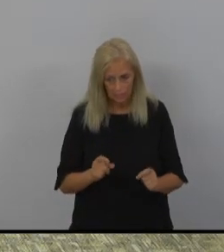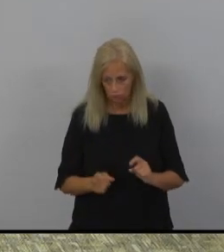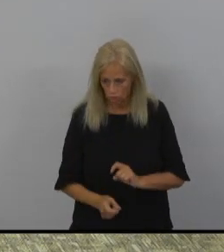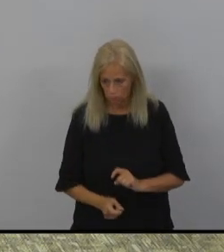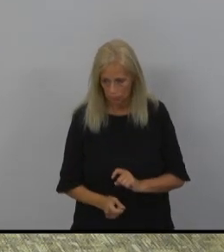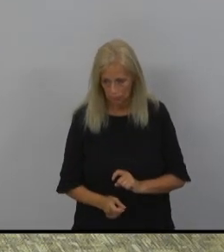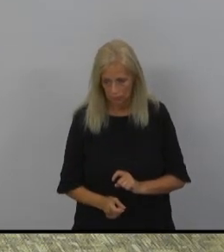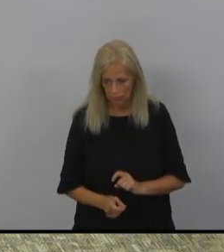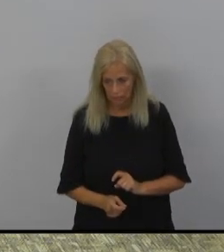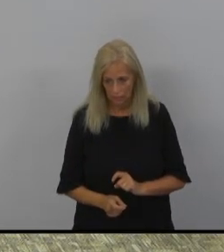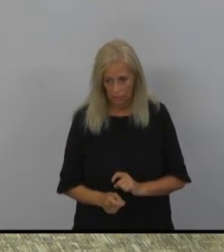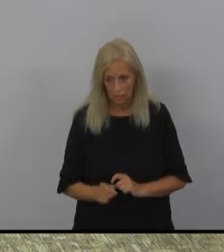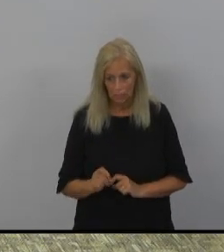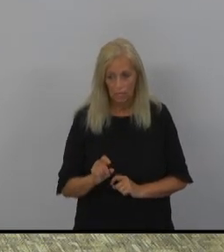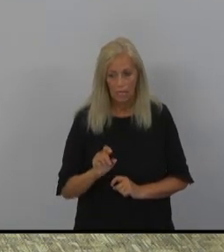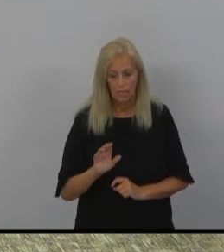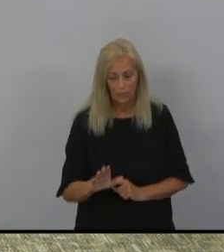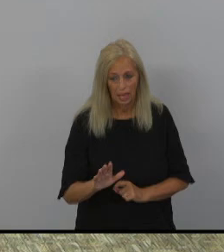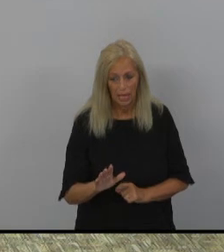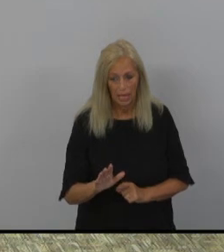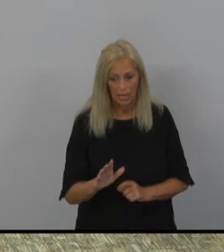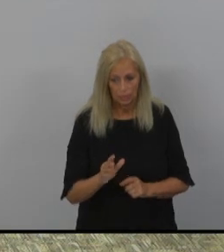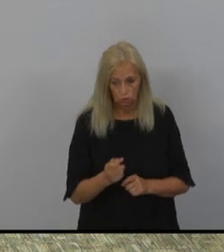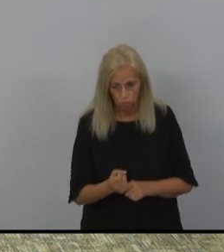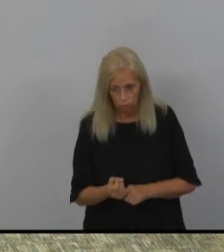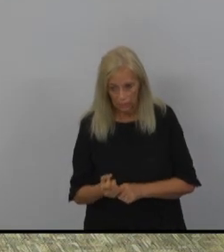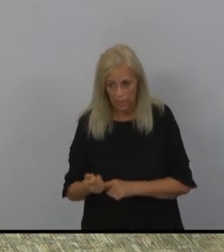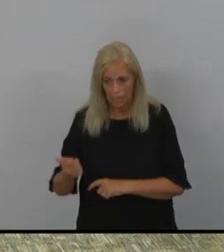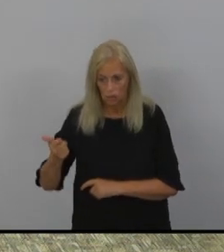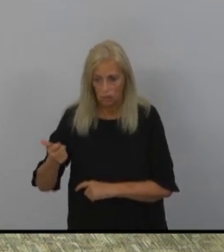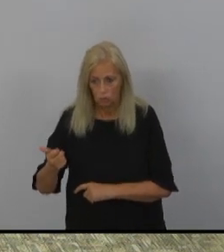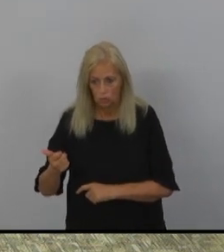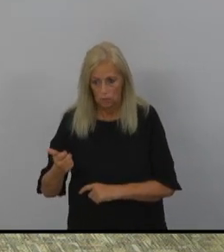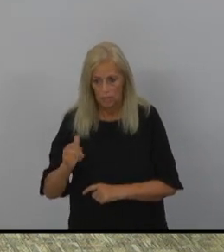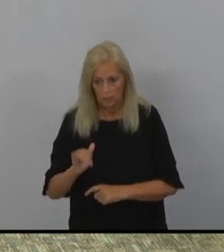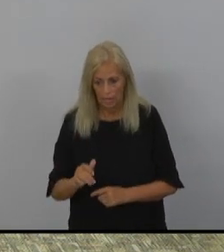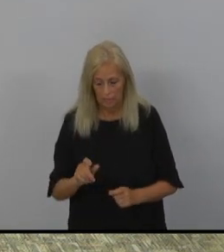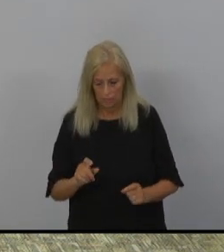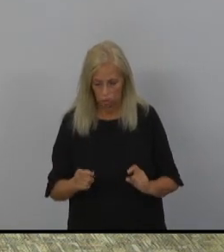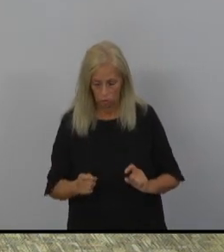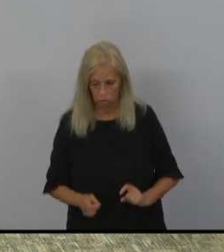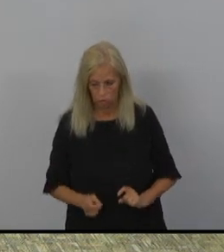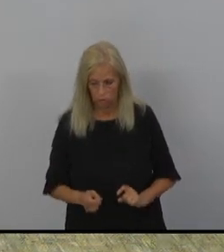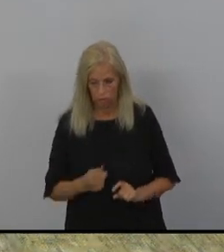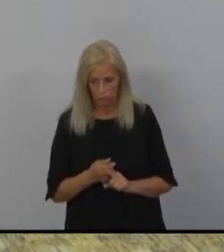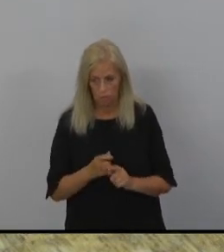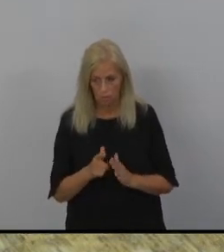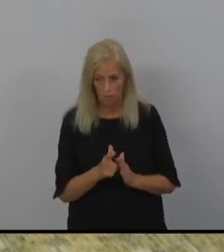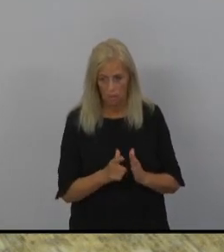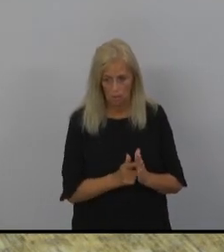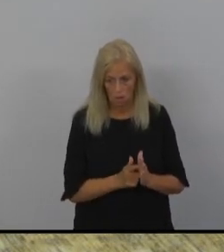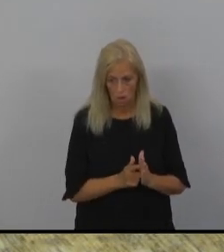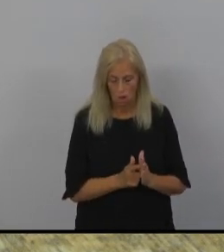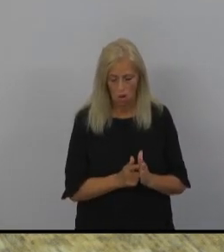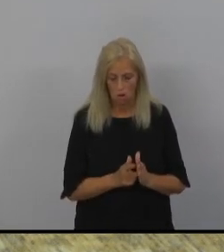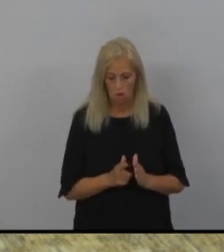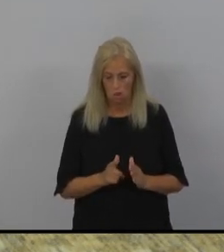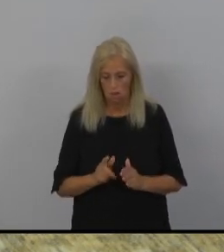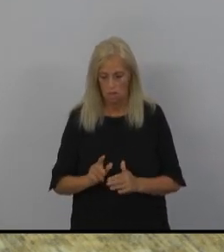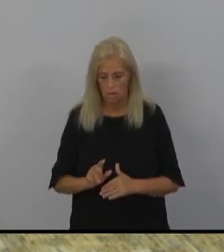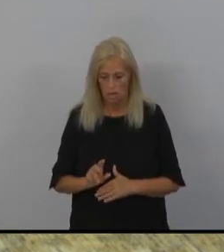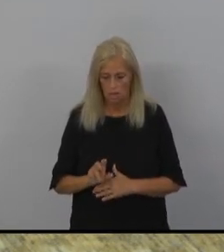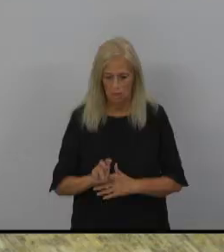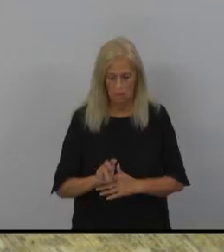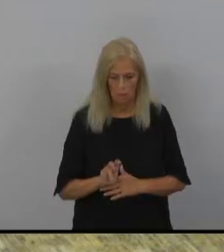took out that inflationary adjustment from the law, and they put it